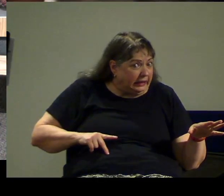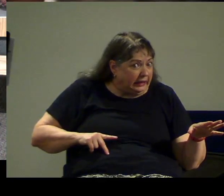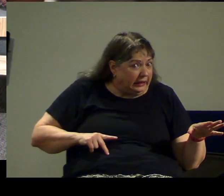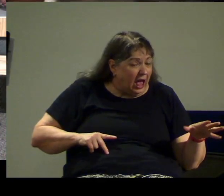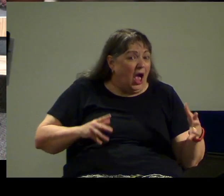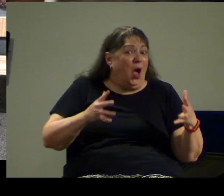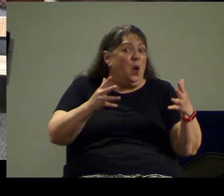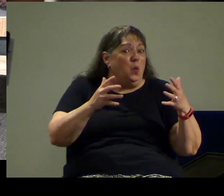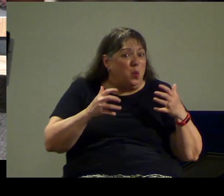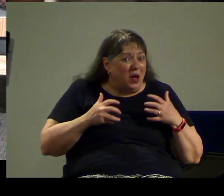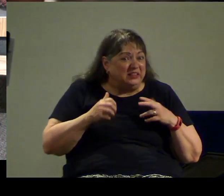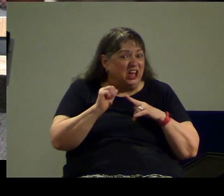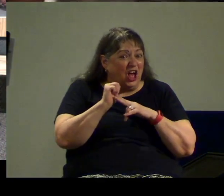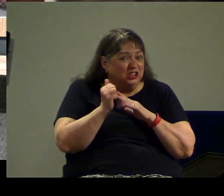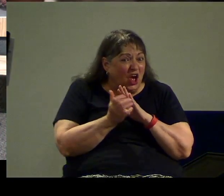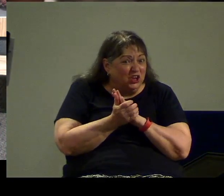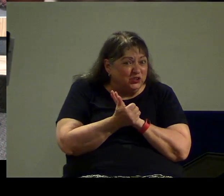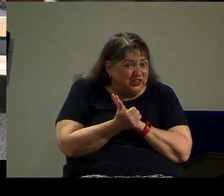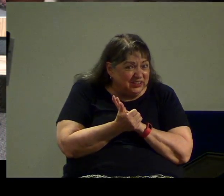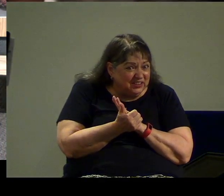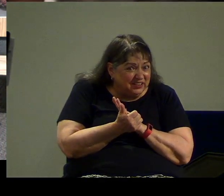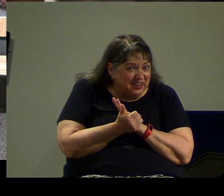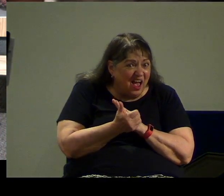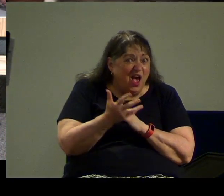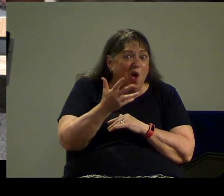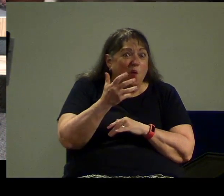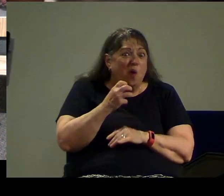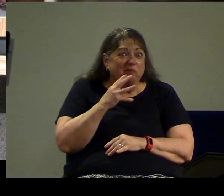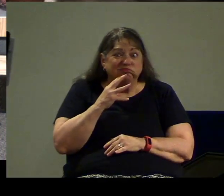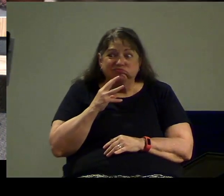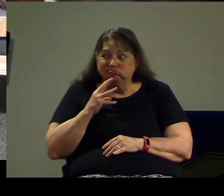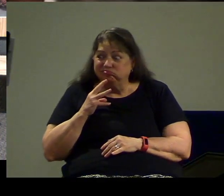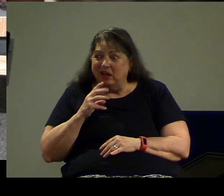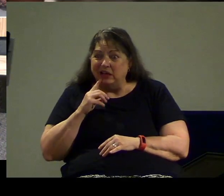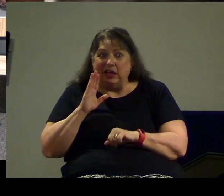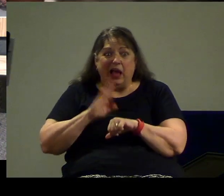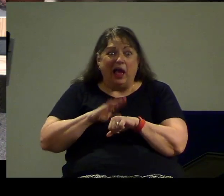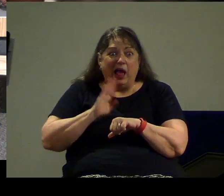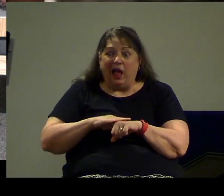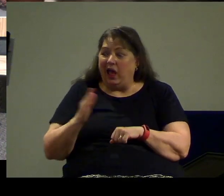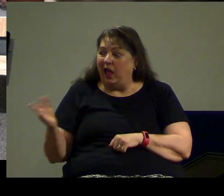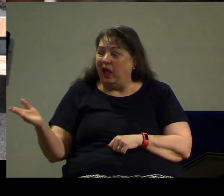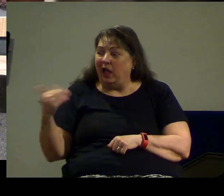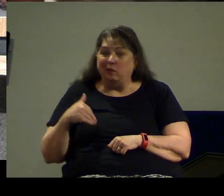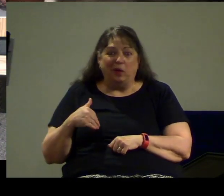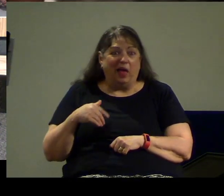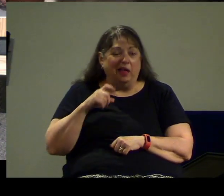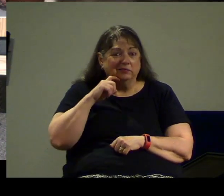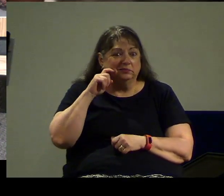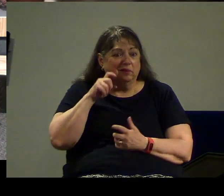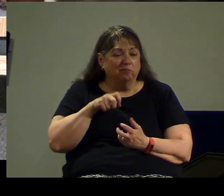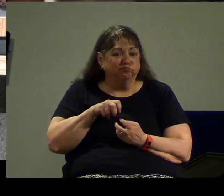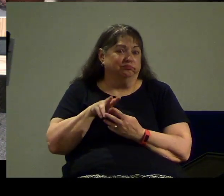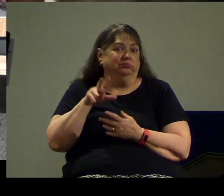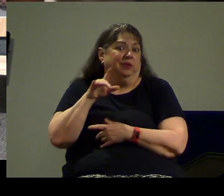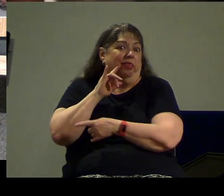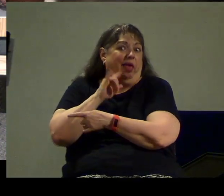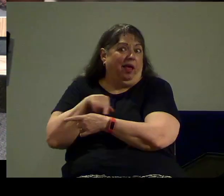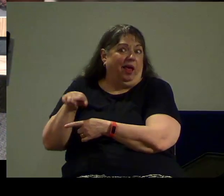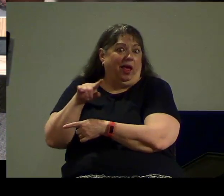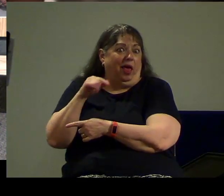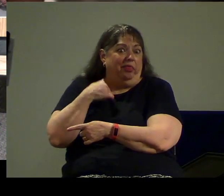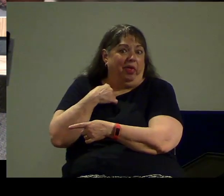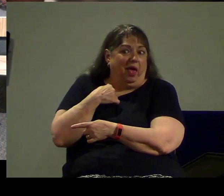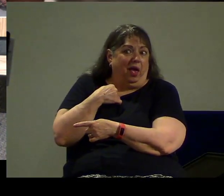no business desiring. And he sent for her. And you know the story, he committed adultery. They had a son. He had